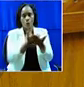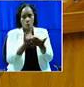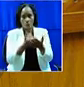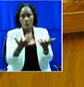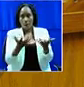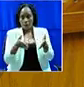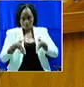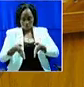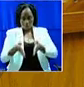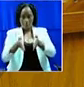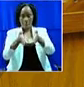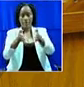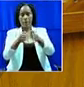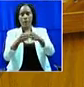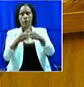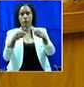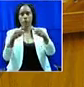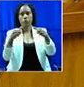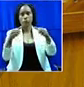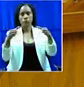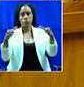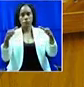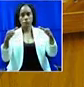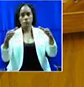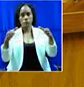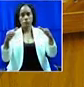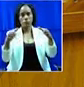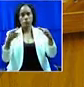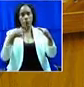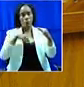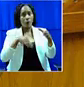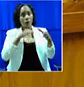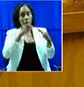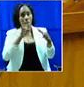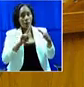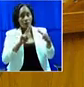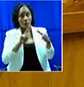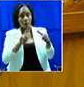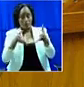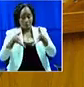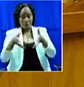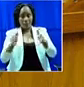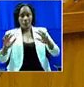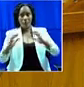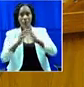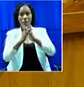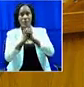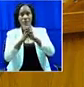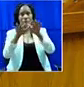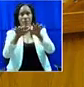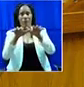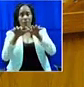growth. We are therefore presenting before this joint sitting of Parliament and the country